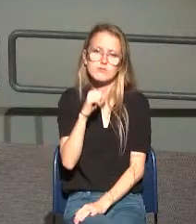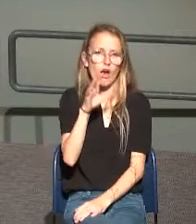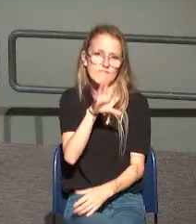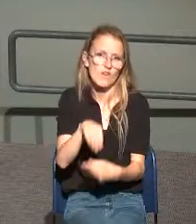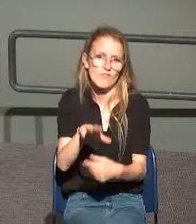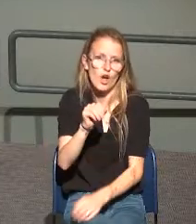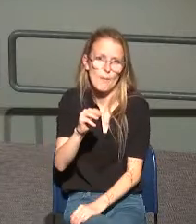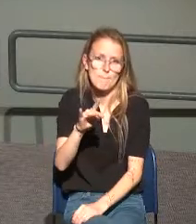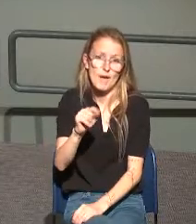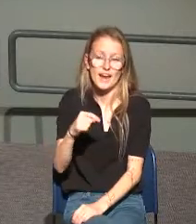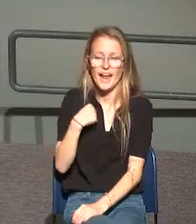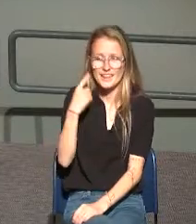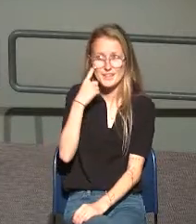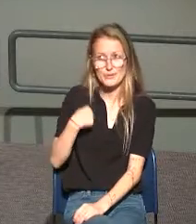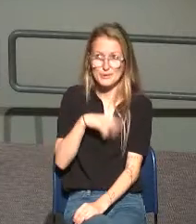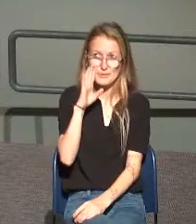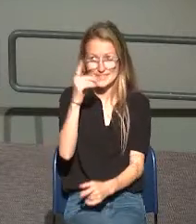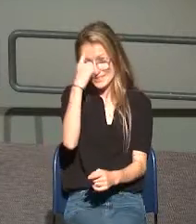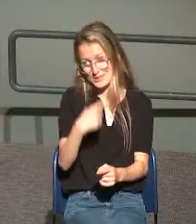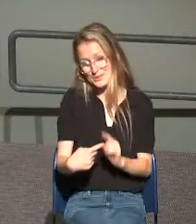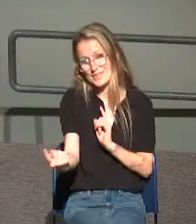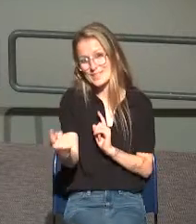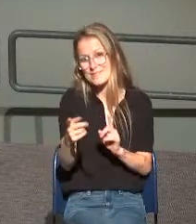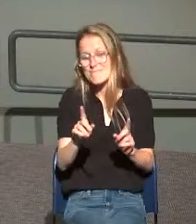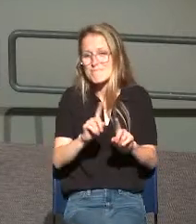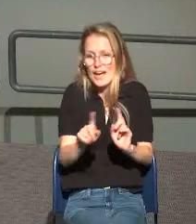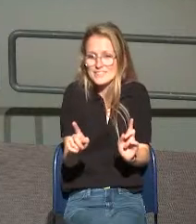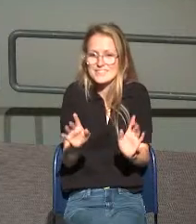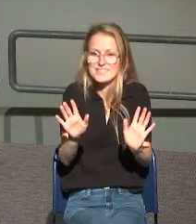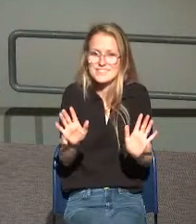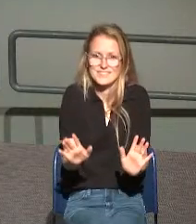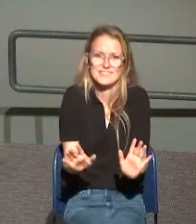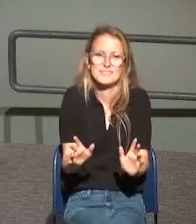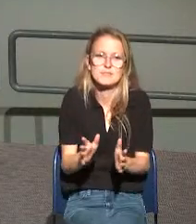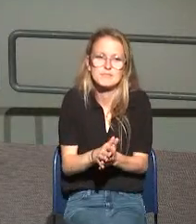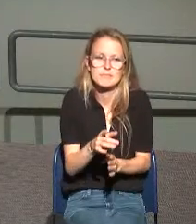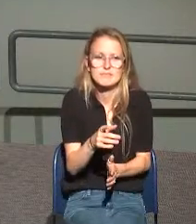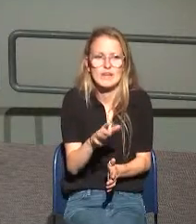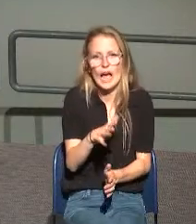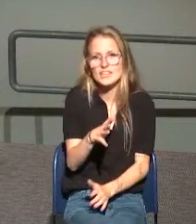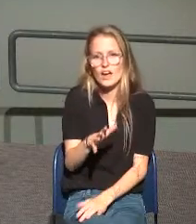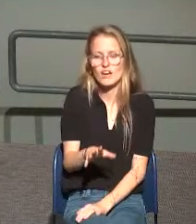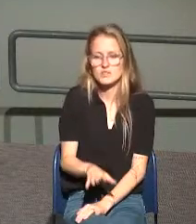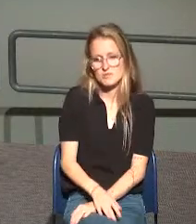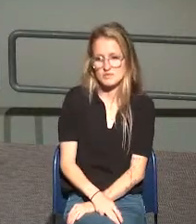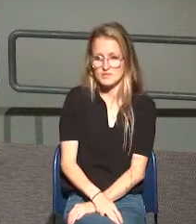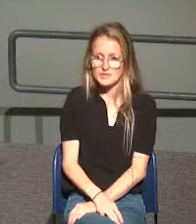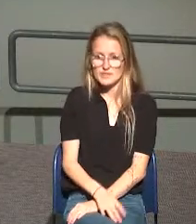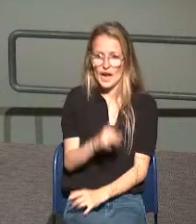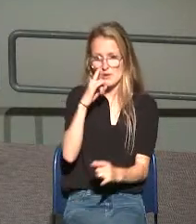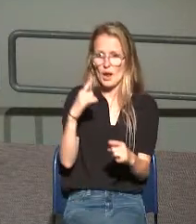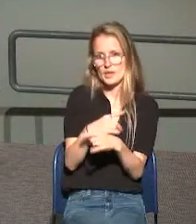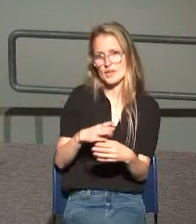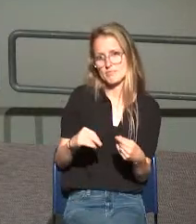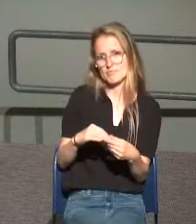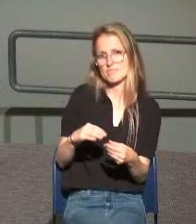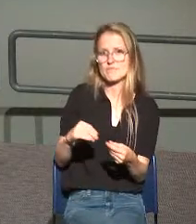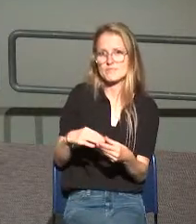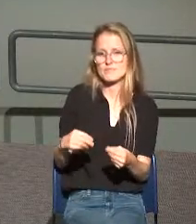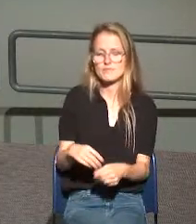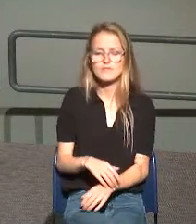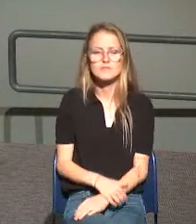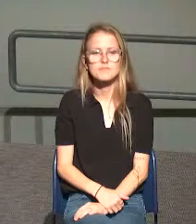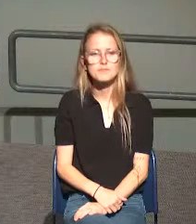would disagree with that. It was said facetiously. But you had situations where you